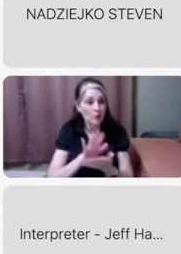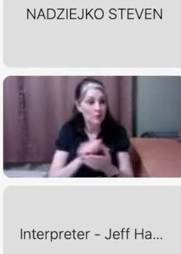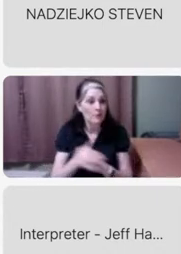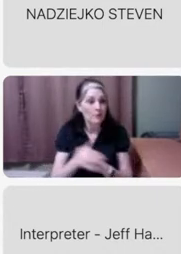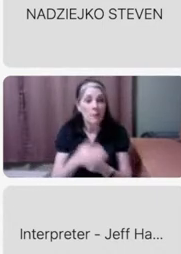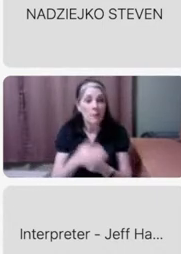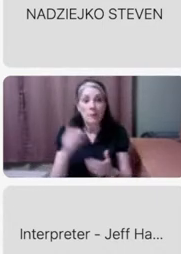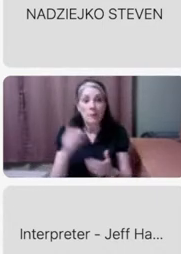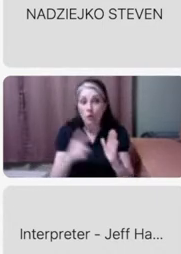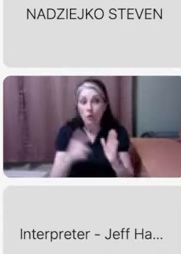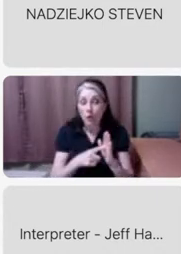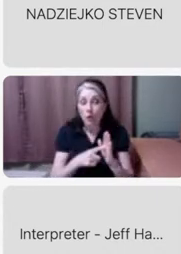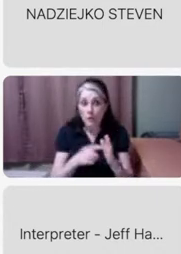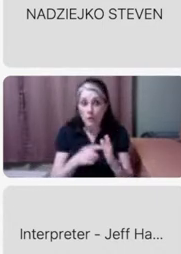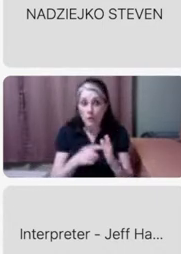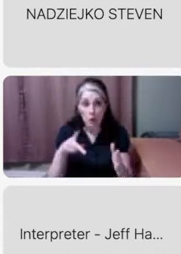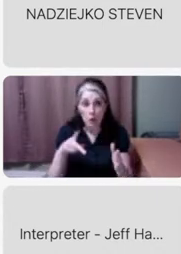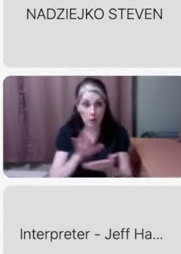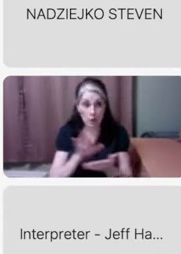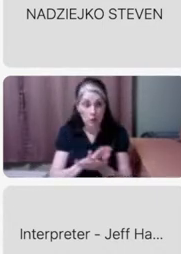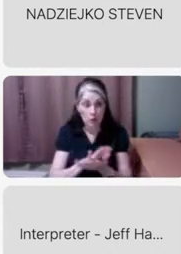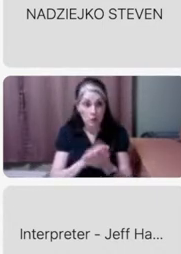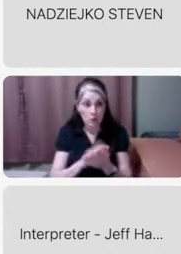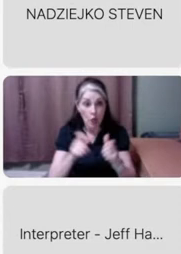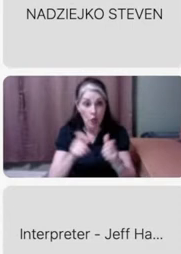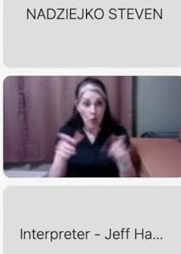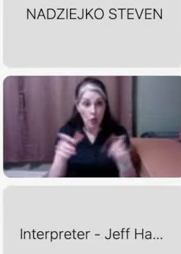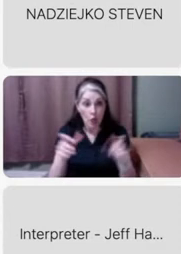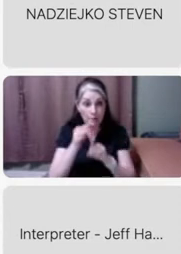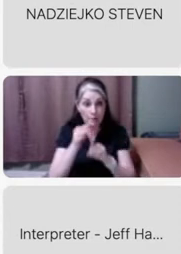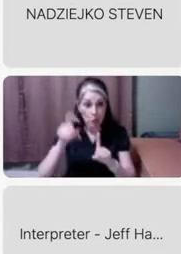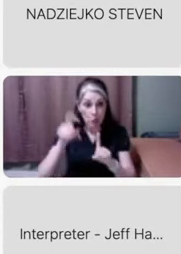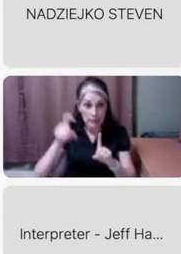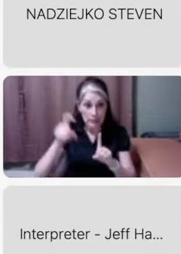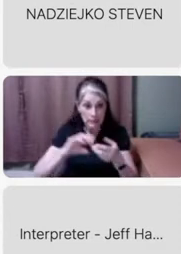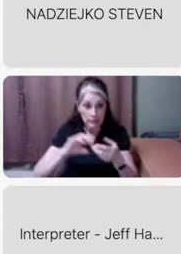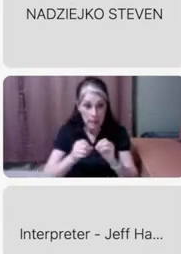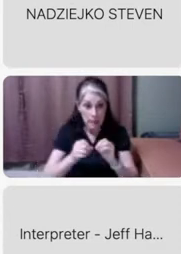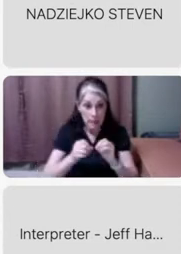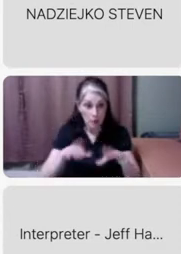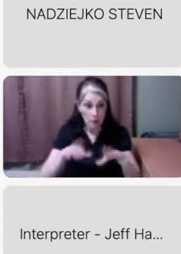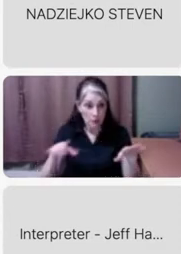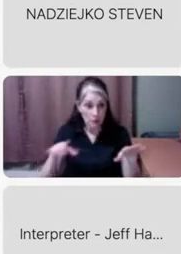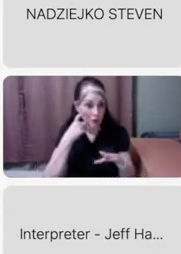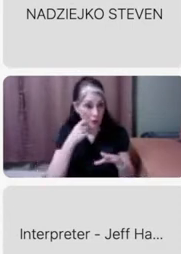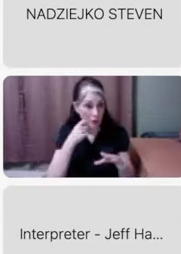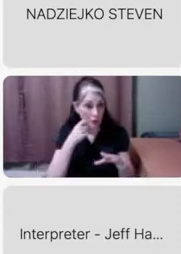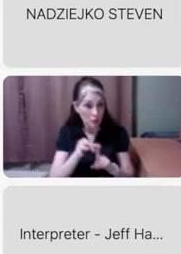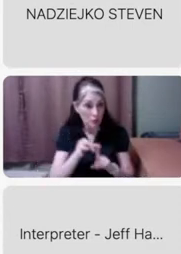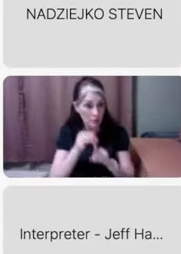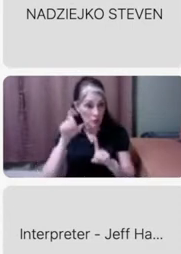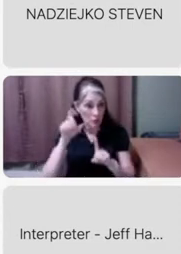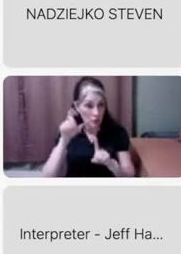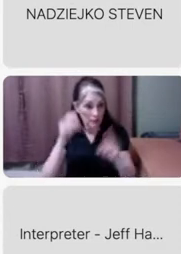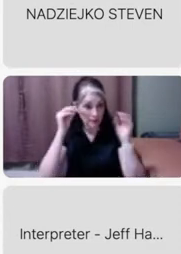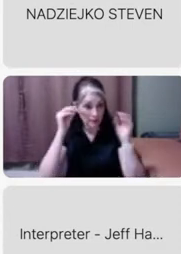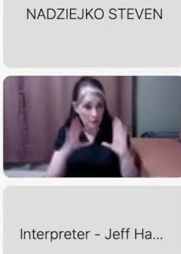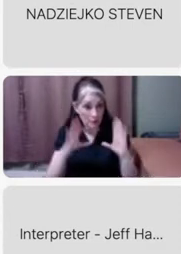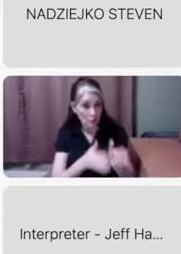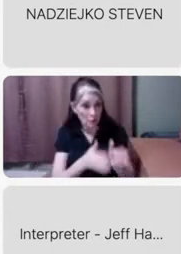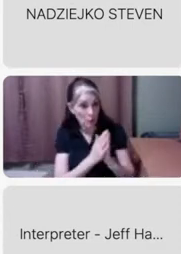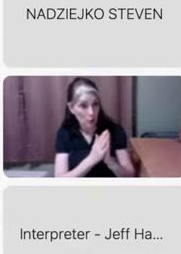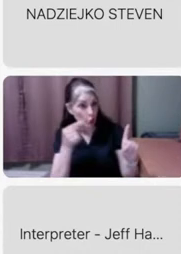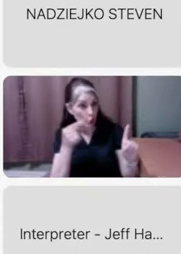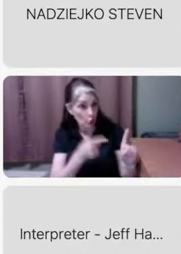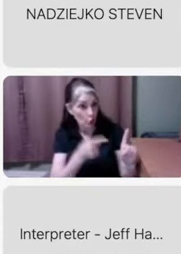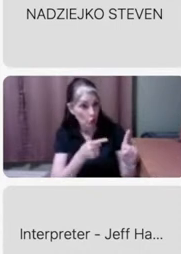a large special ed population recently a special ed teacher requested melissa for some assistance with her students